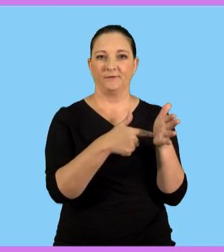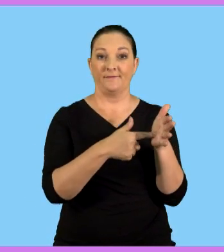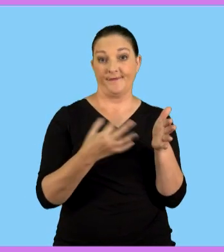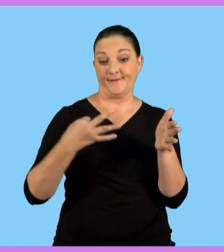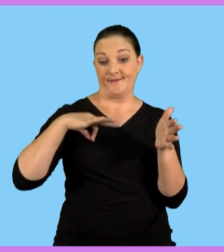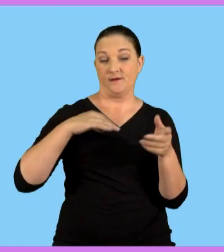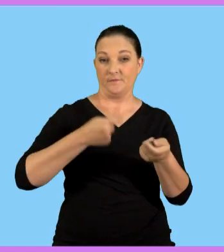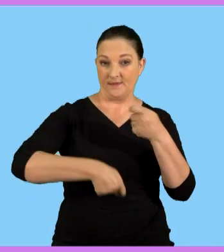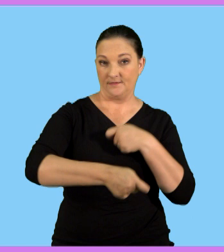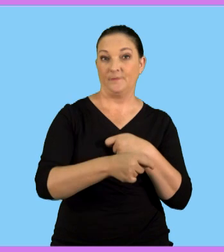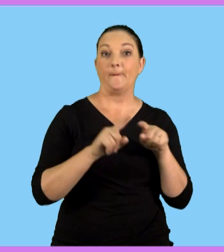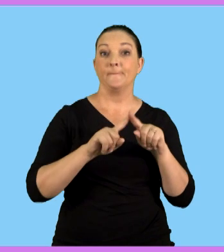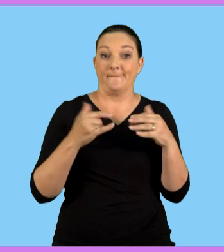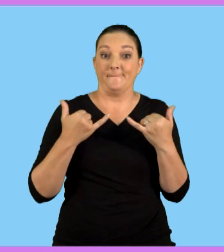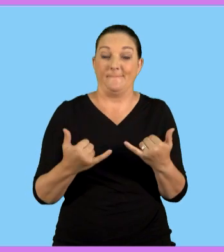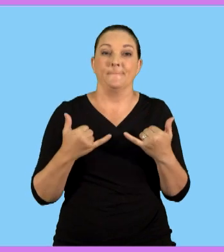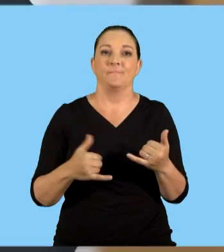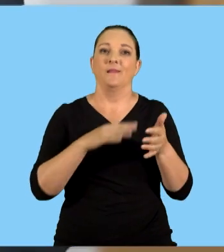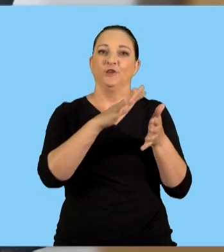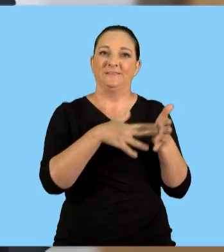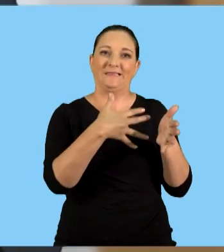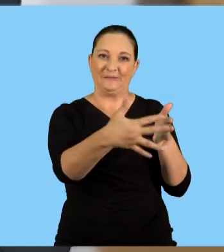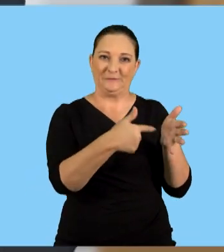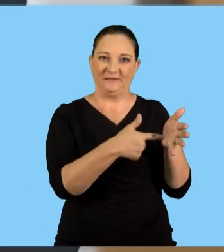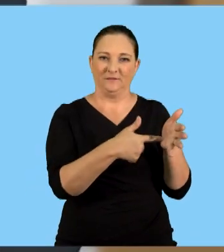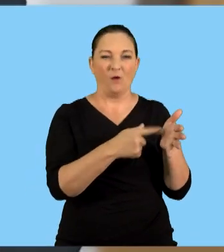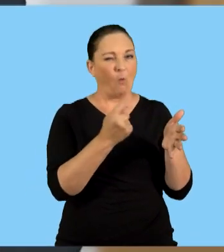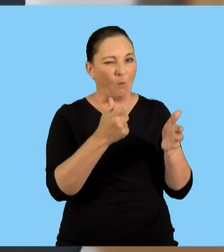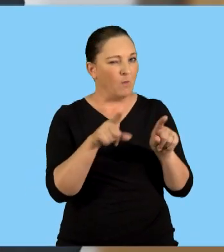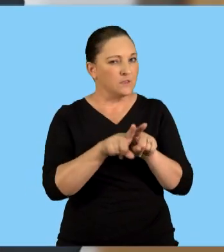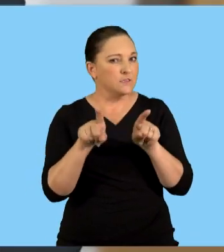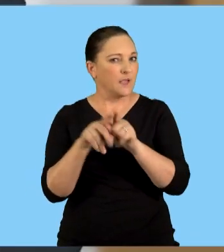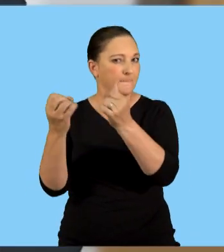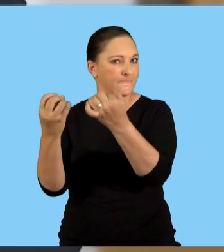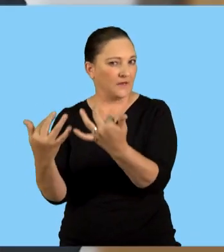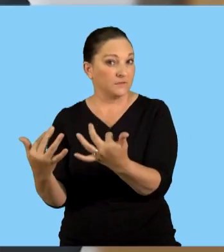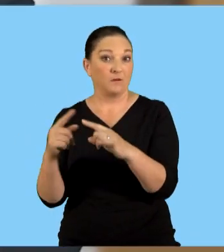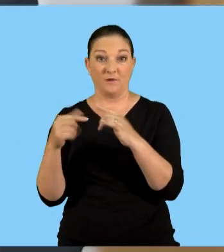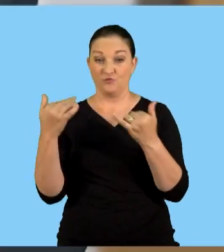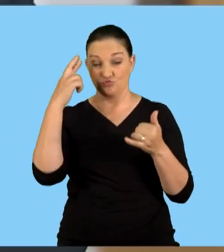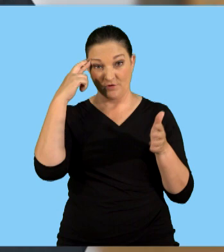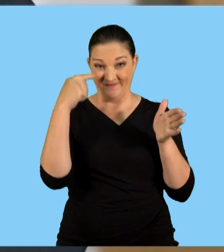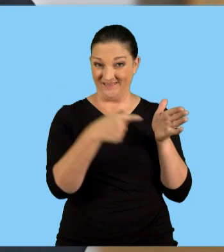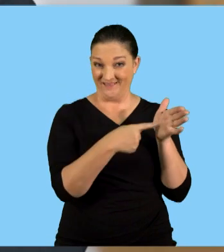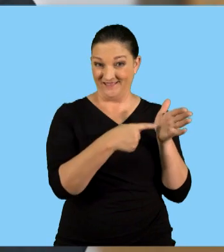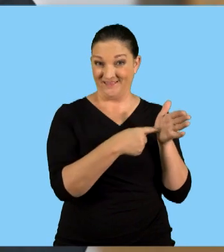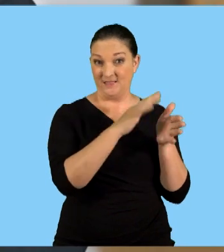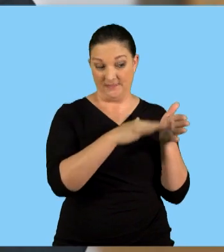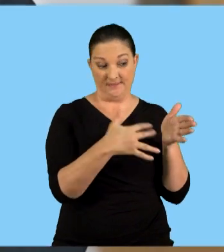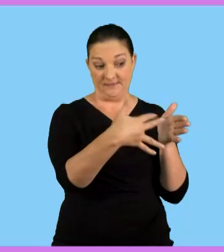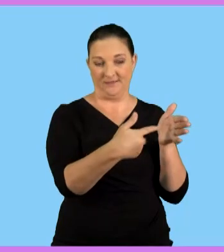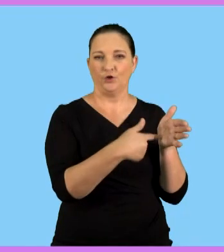statement. So again, very similar to a budget, but remember this is actual costs. In this